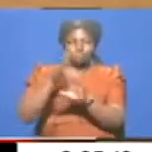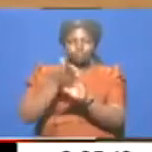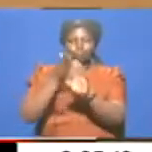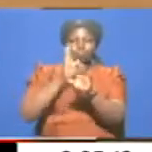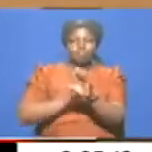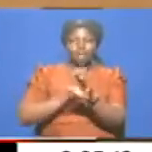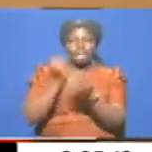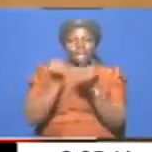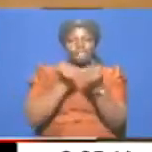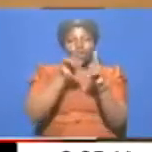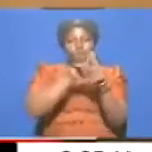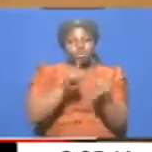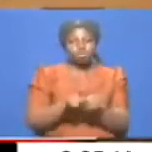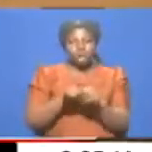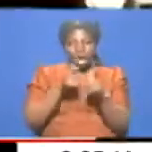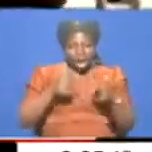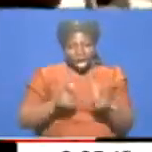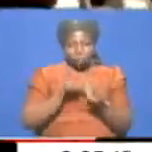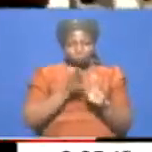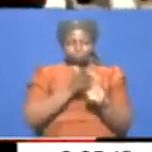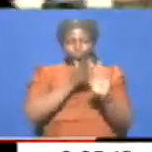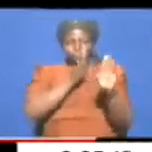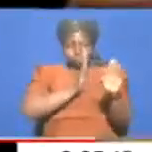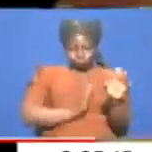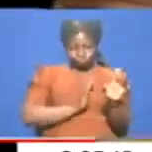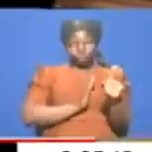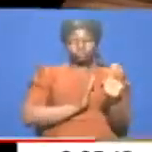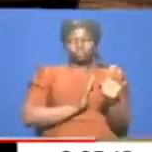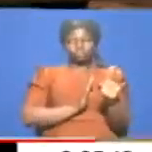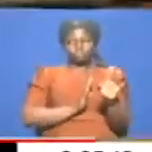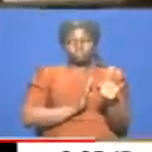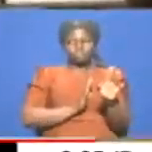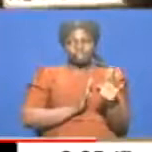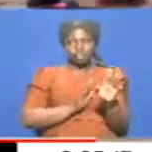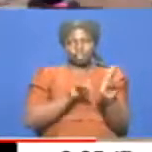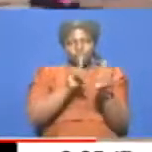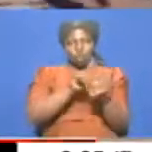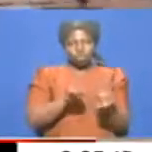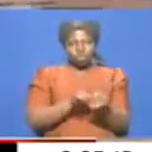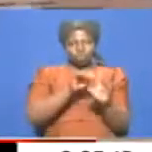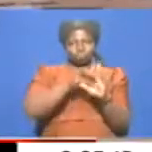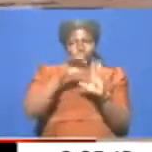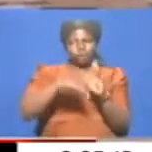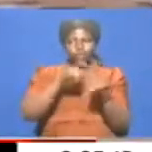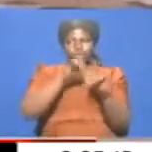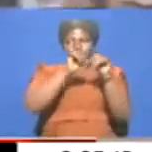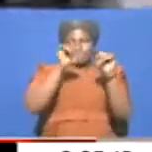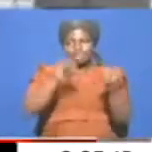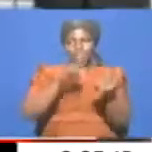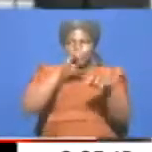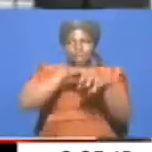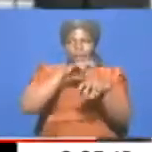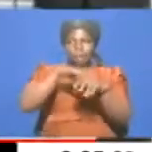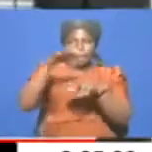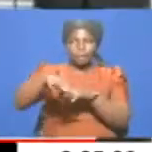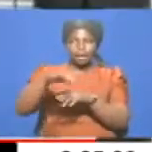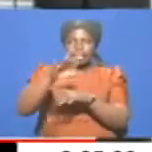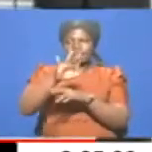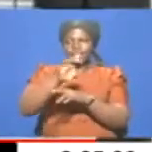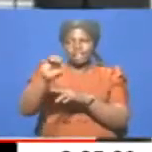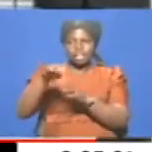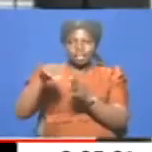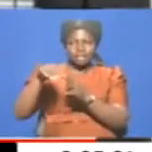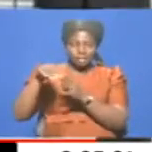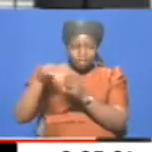then let out of the parking space and exited from the system, once the parking fee is cleared through payment options. Available